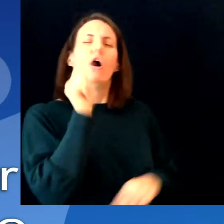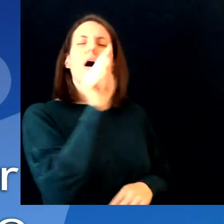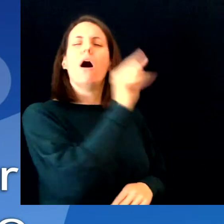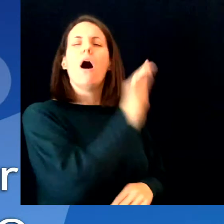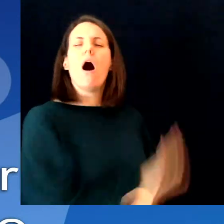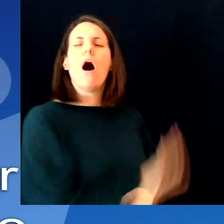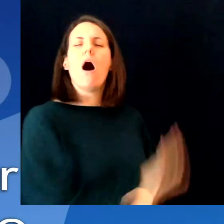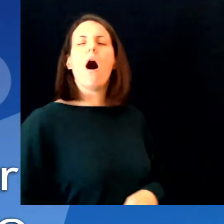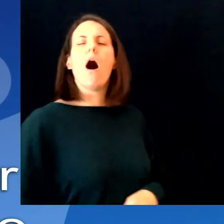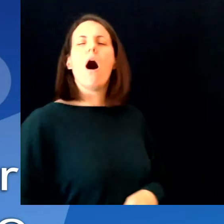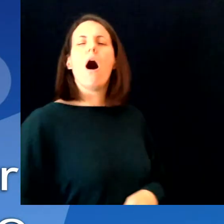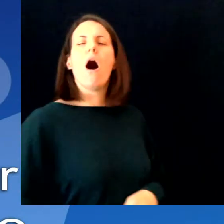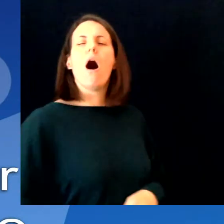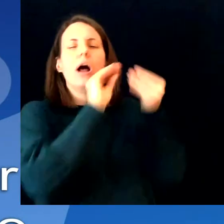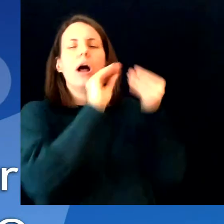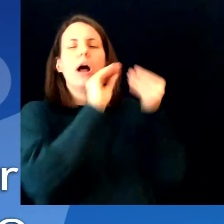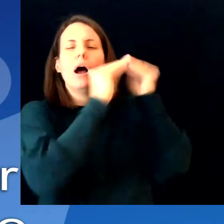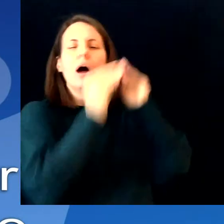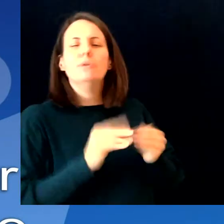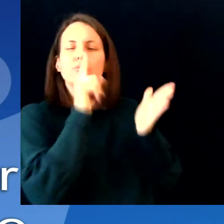pass that right to Dr. Westergaard.